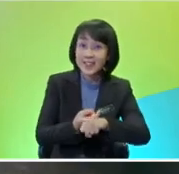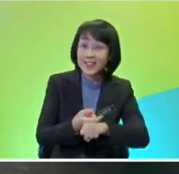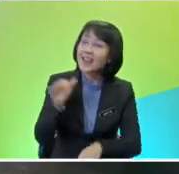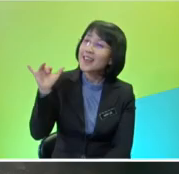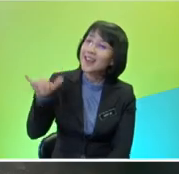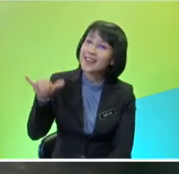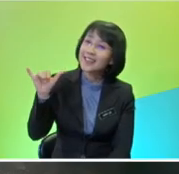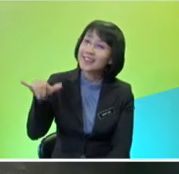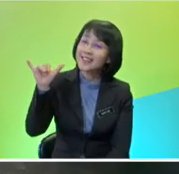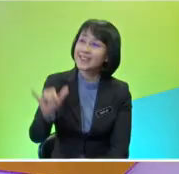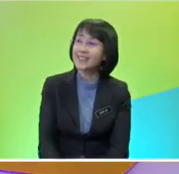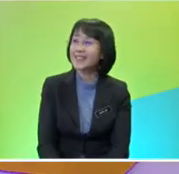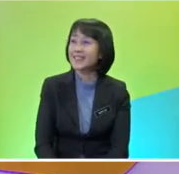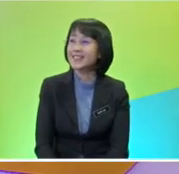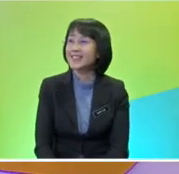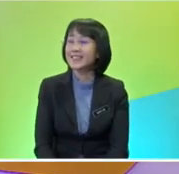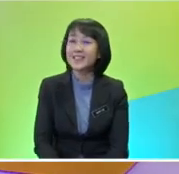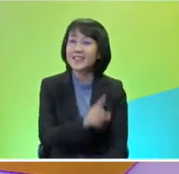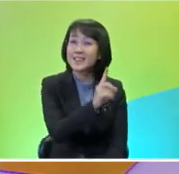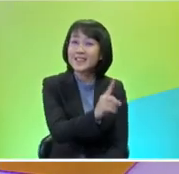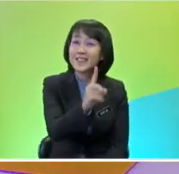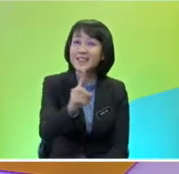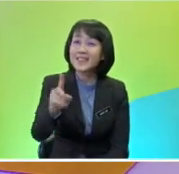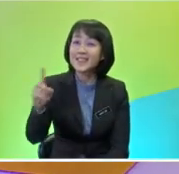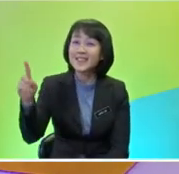please, Chris. All right. So